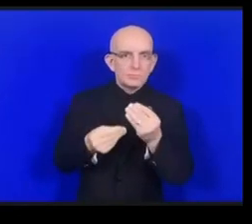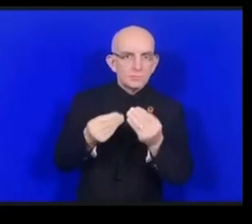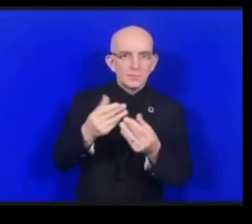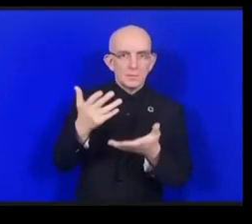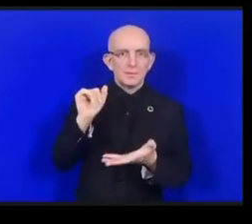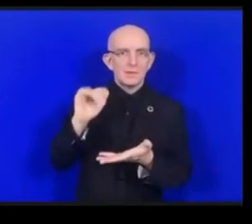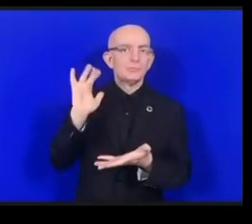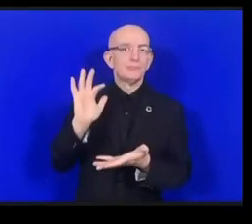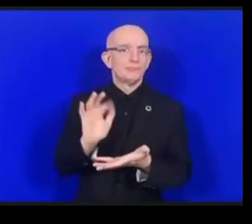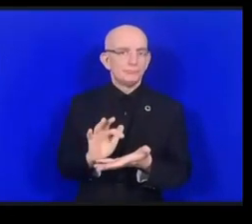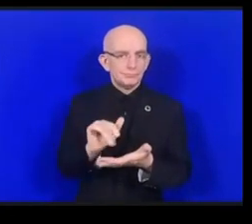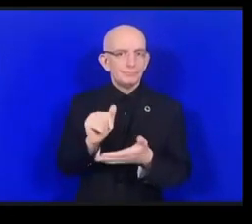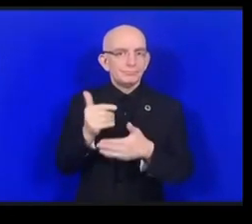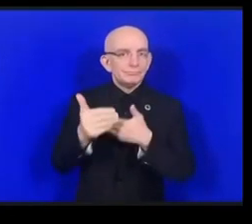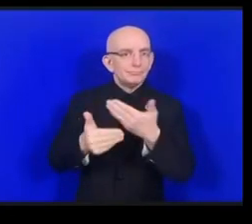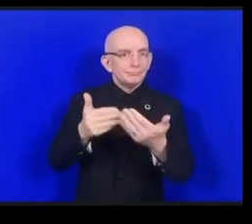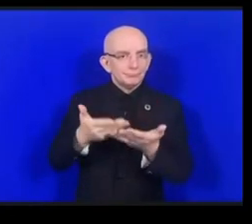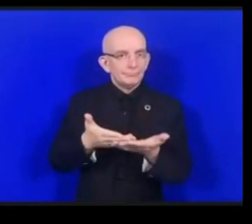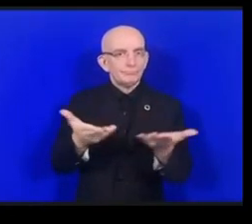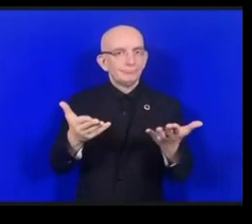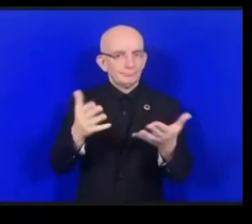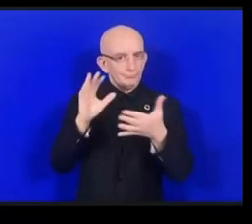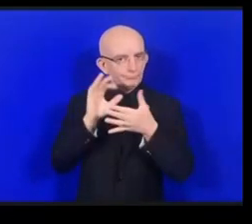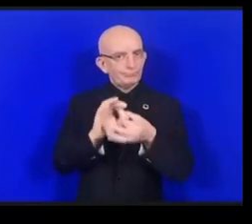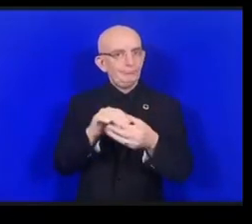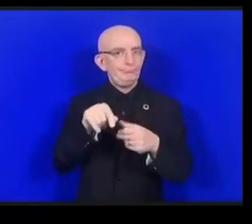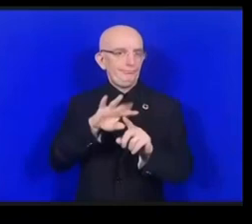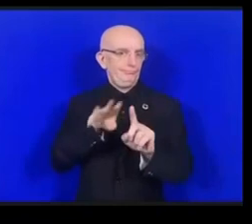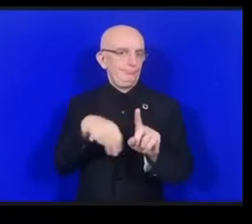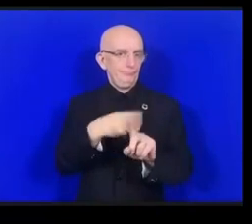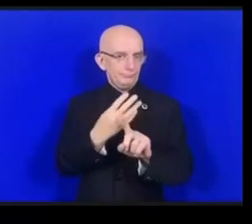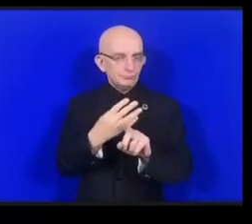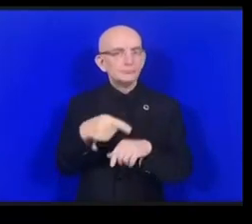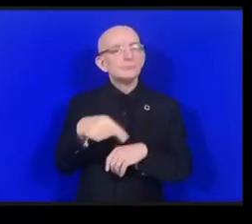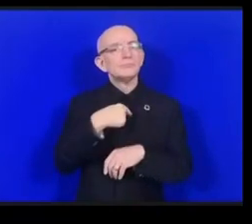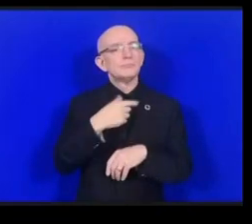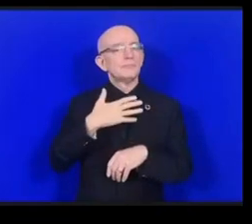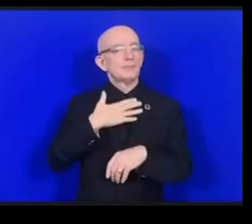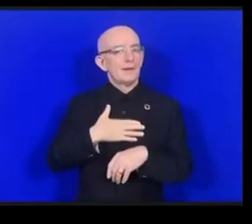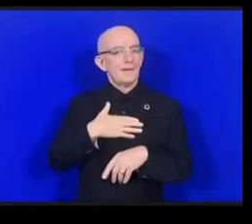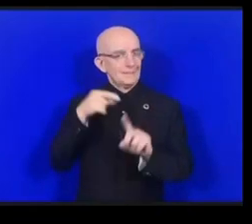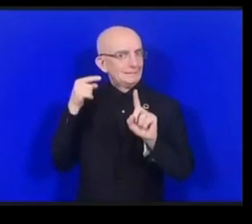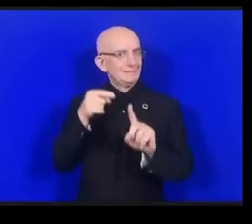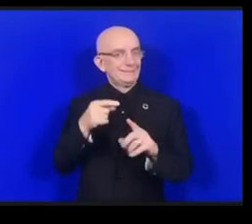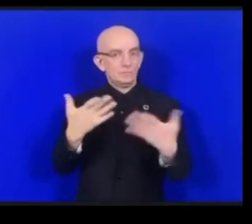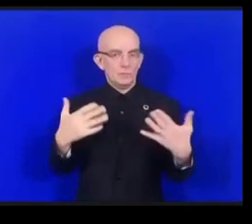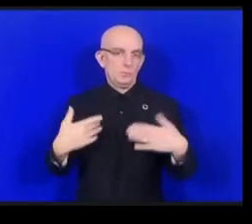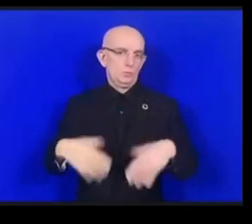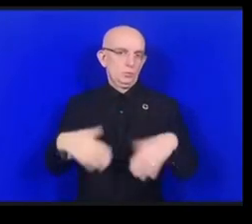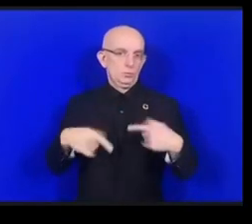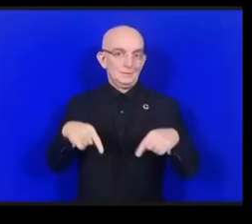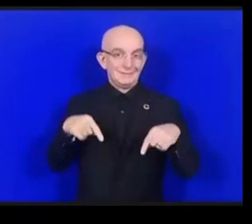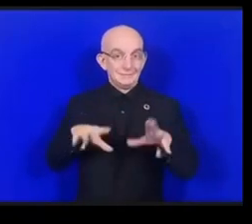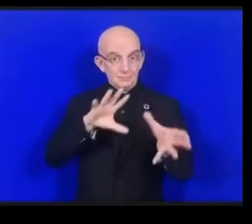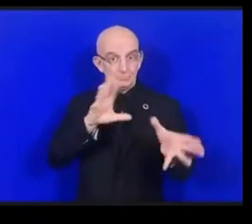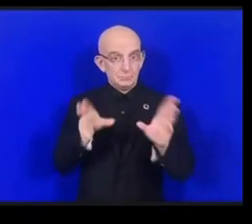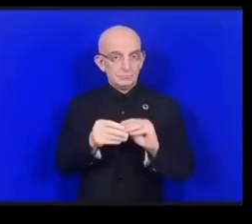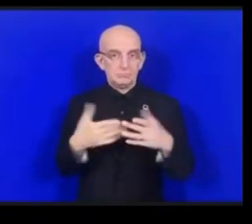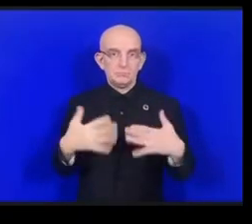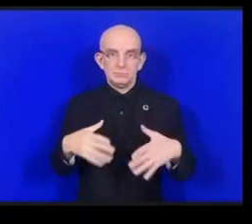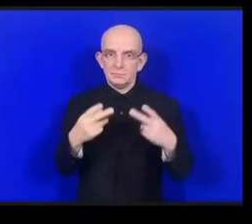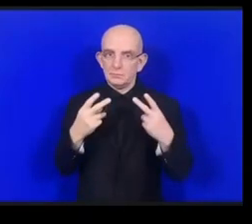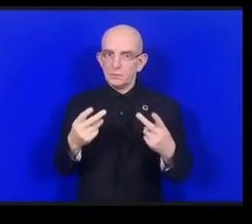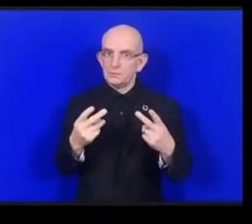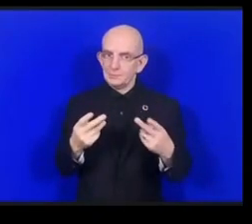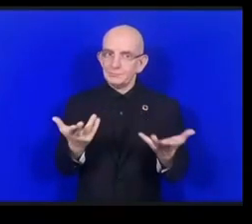important that this the whole and open piece is of this uh we have so many examples from the past some of you may have heard